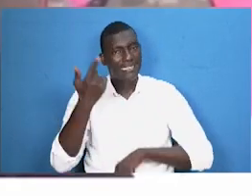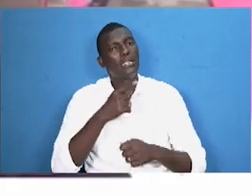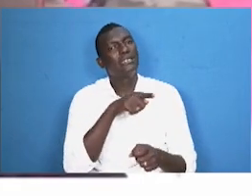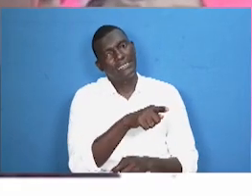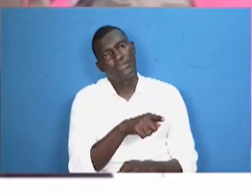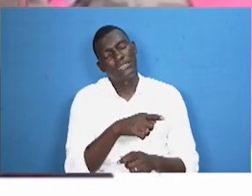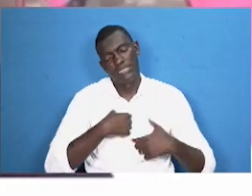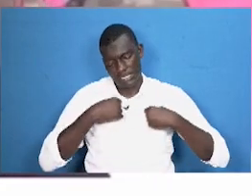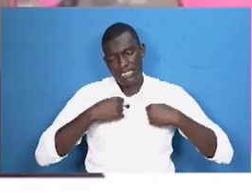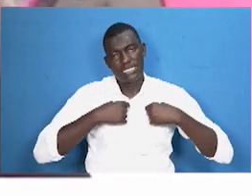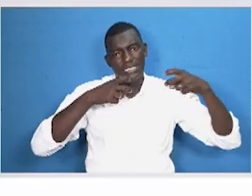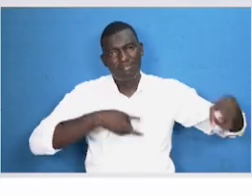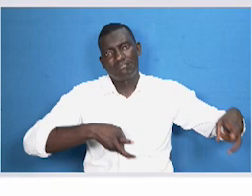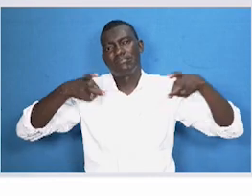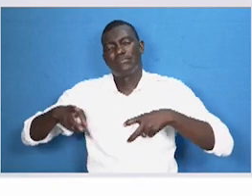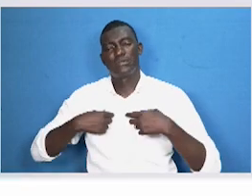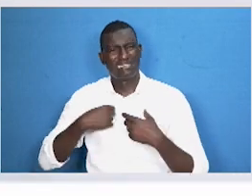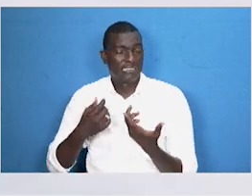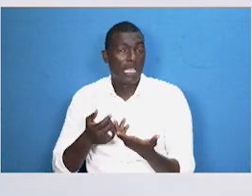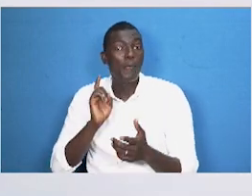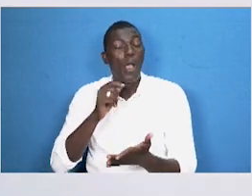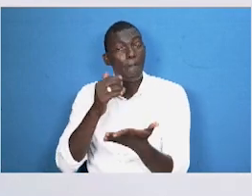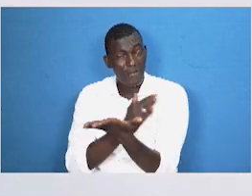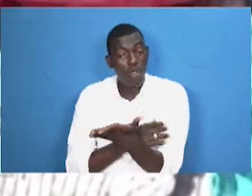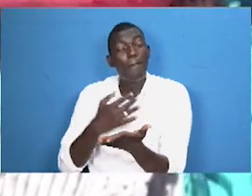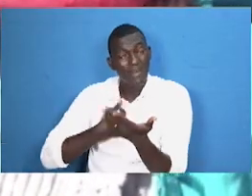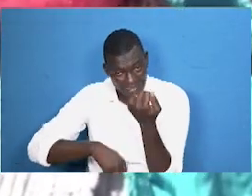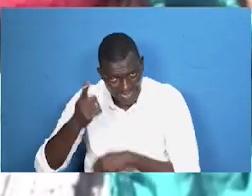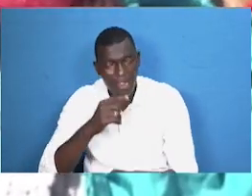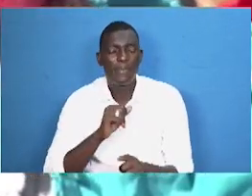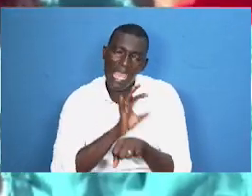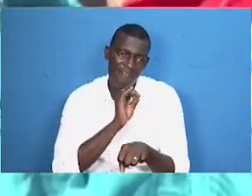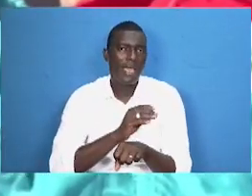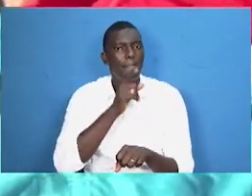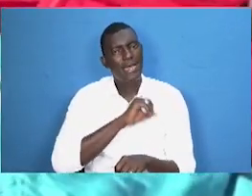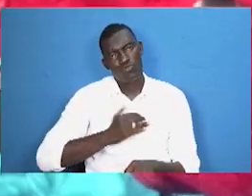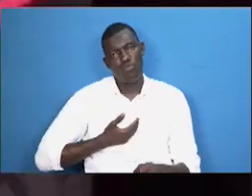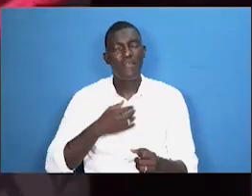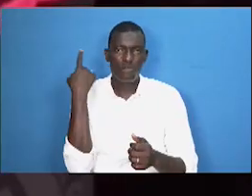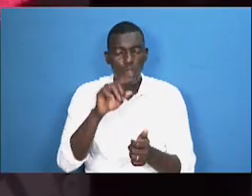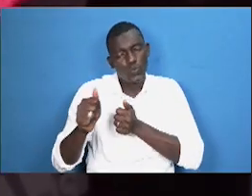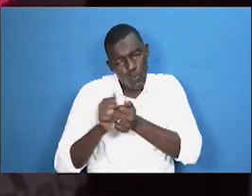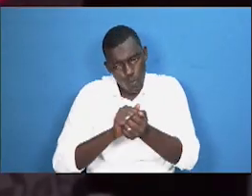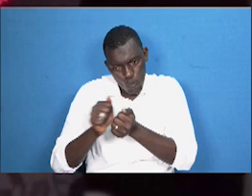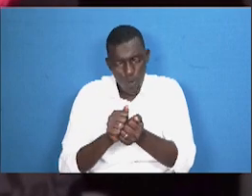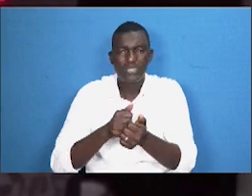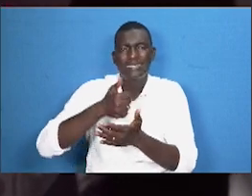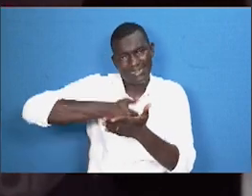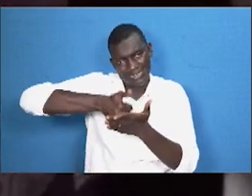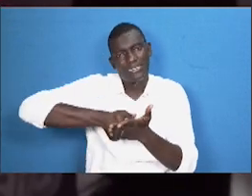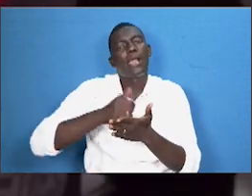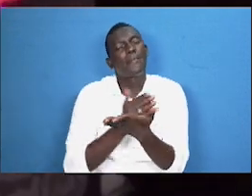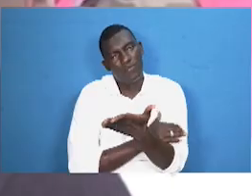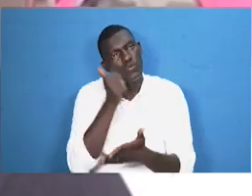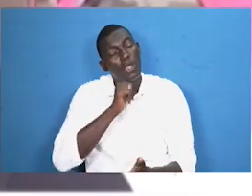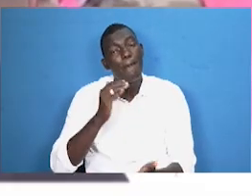Men and women should always wash any second-hand clothing before use, especially underwear. No matter how